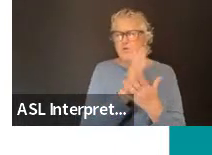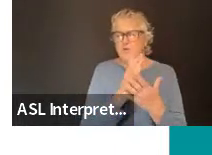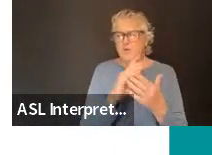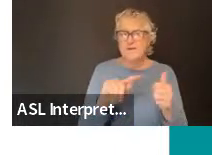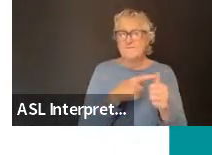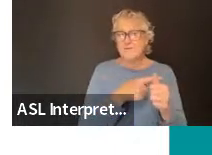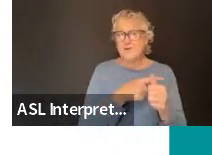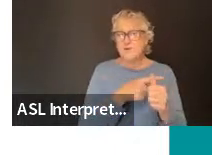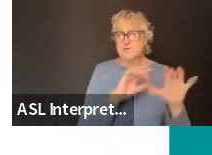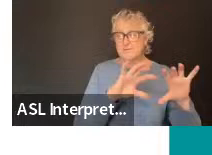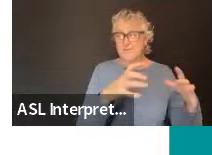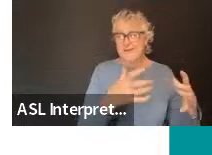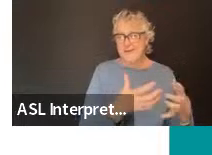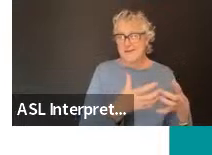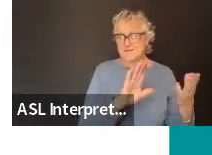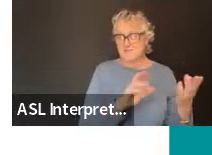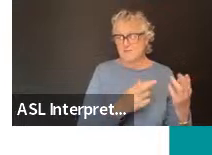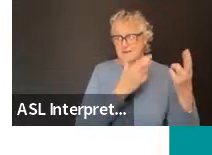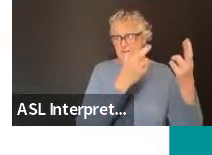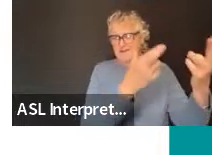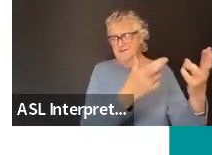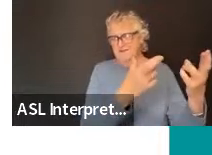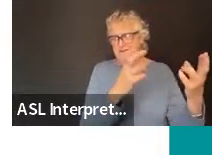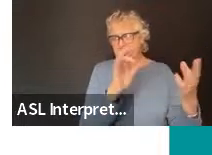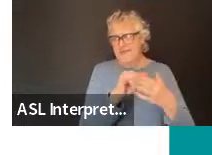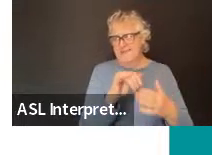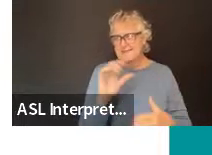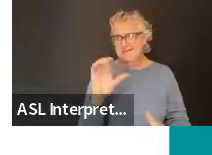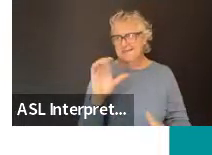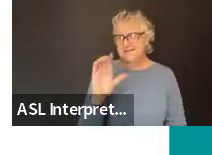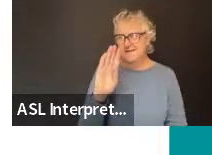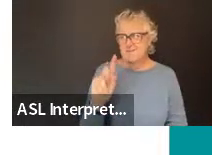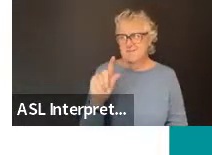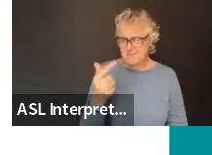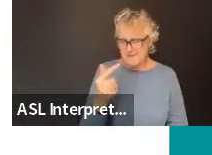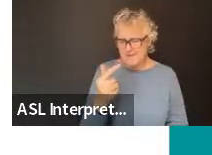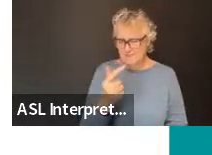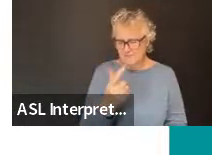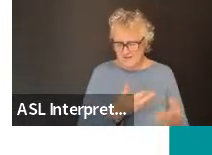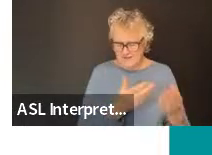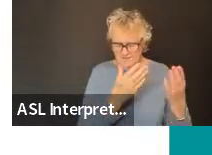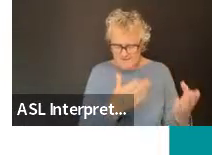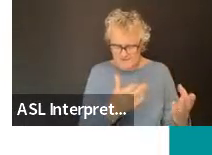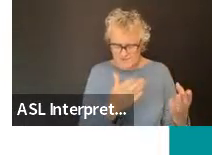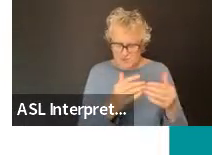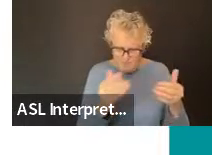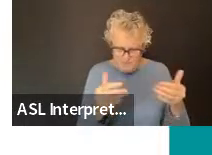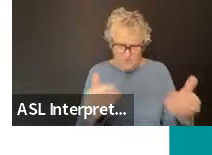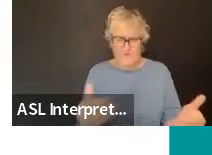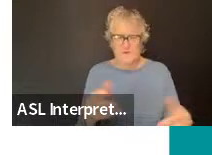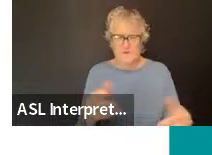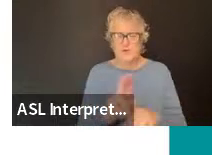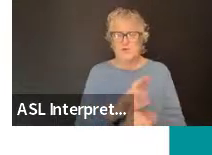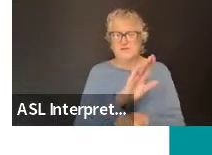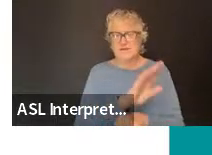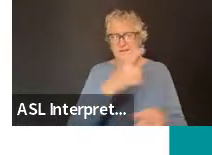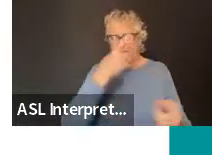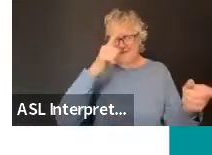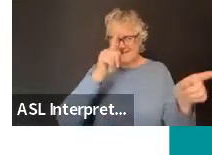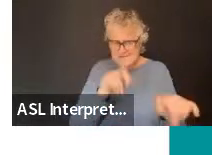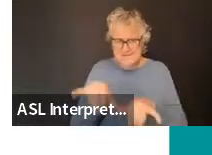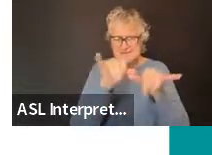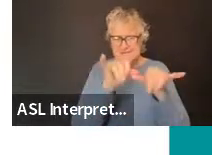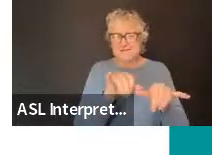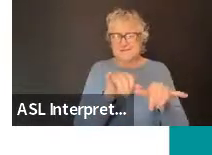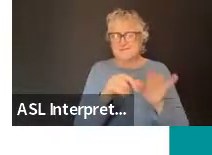recommendations that the CBAG voted to move forward using their modified consensus decision-making model. And so we'll